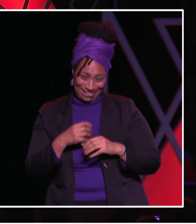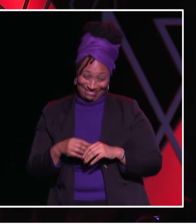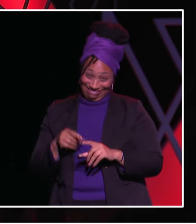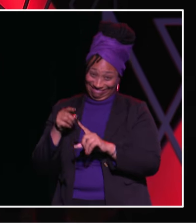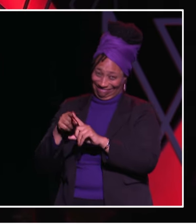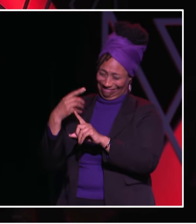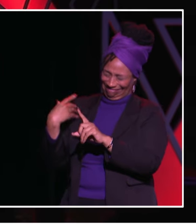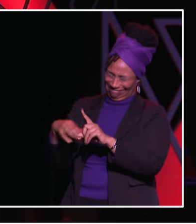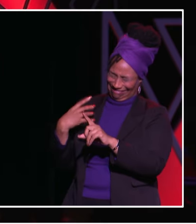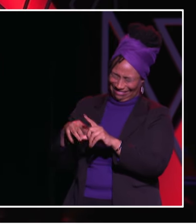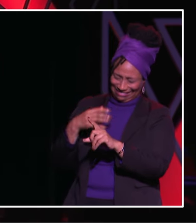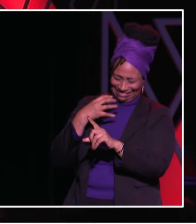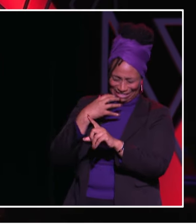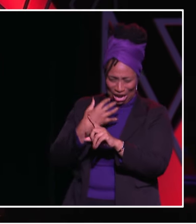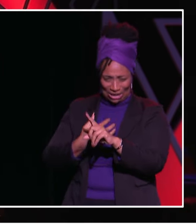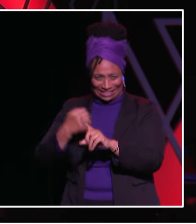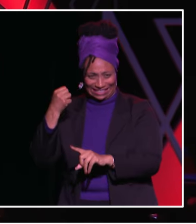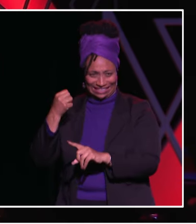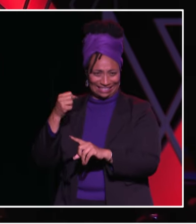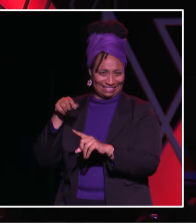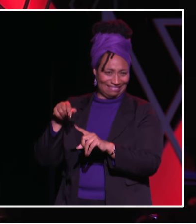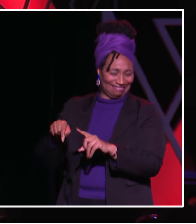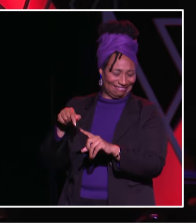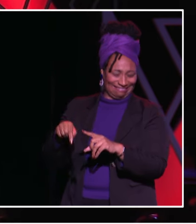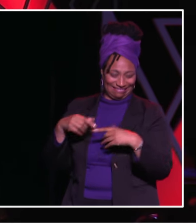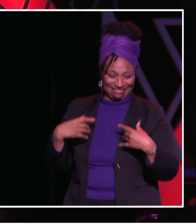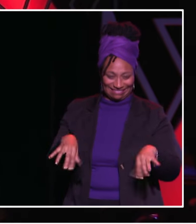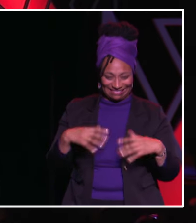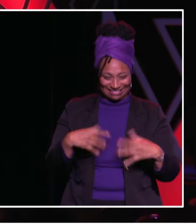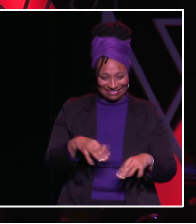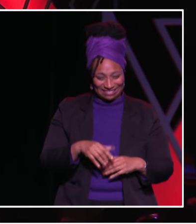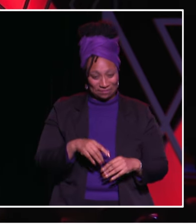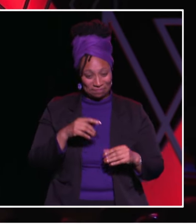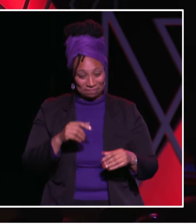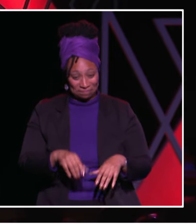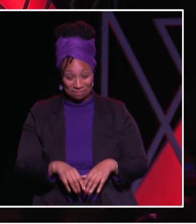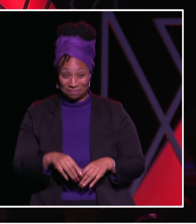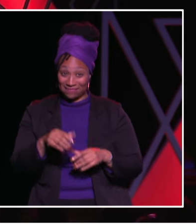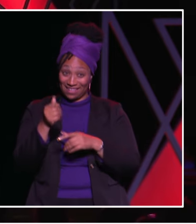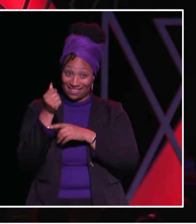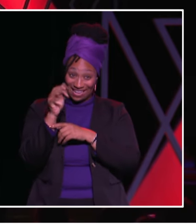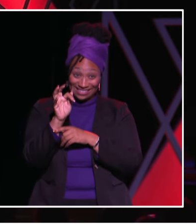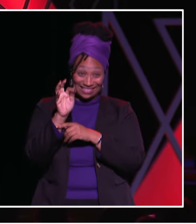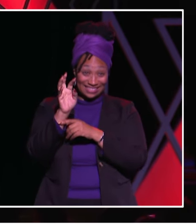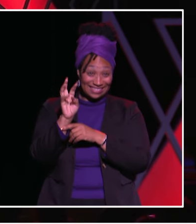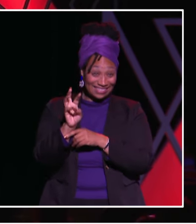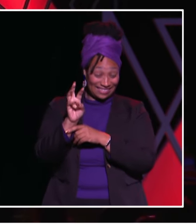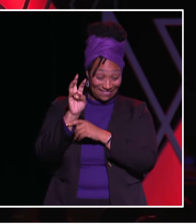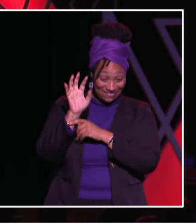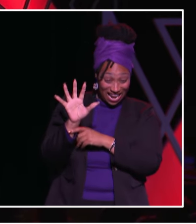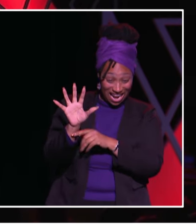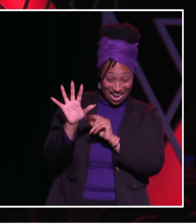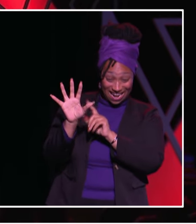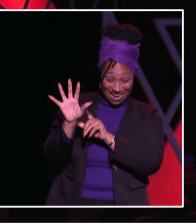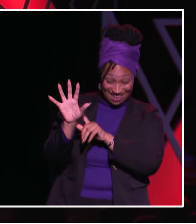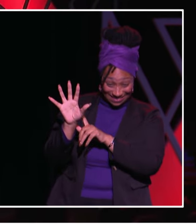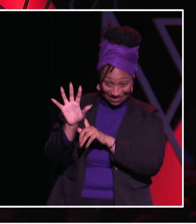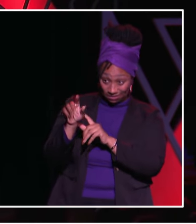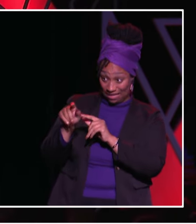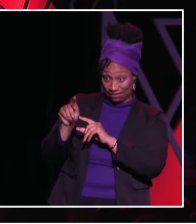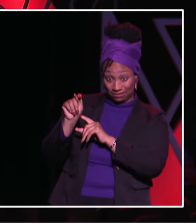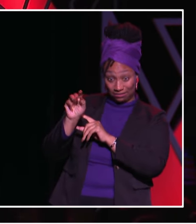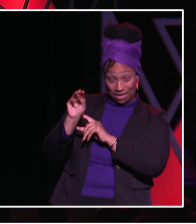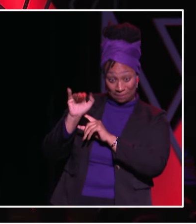Founded in 1965 by musician Tommy Gwaltney in a historic Georgetown carriage